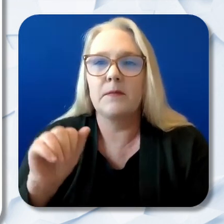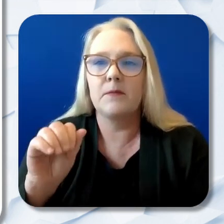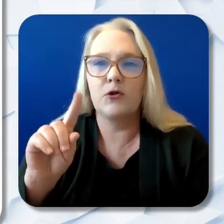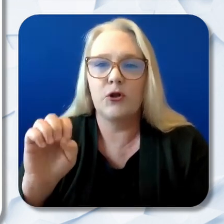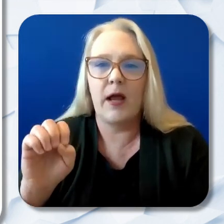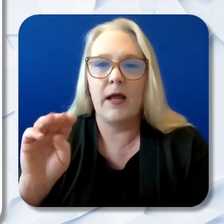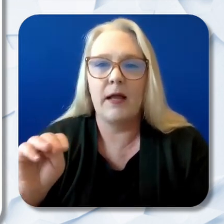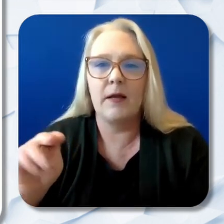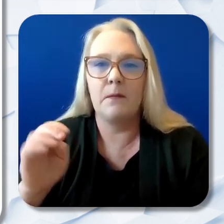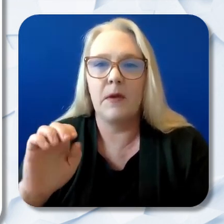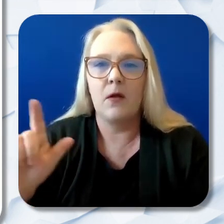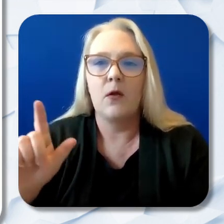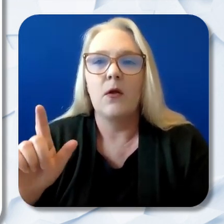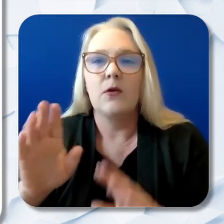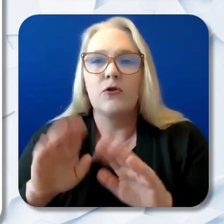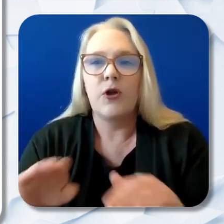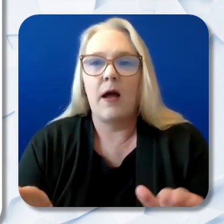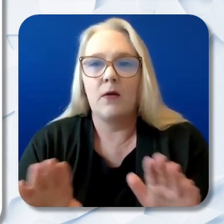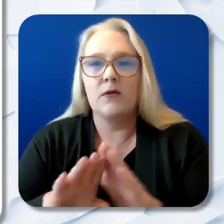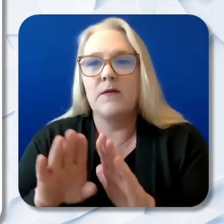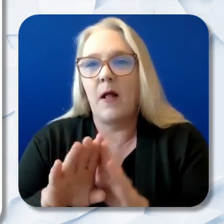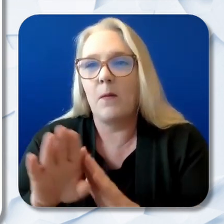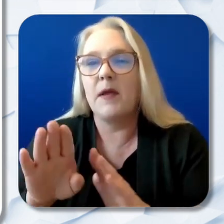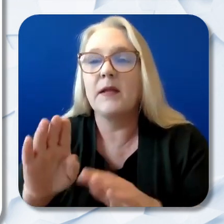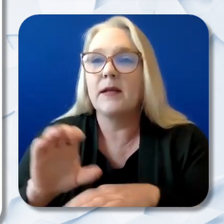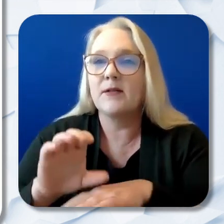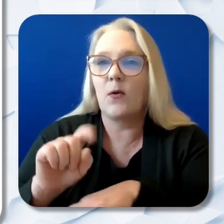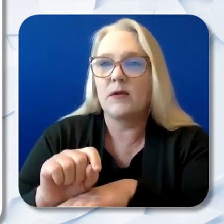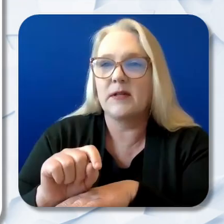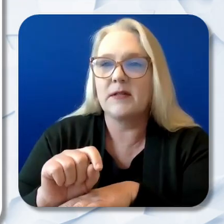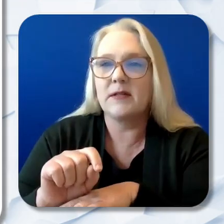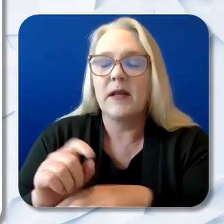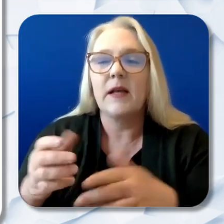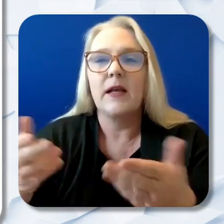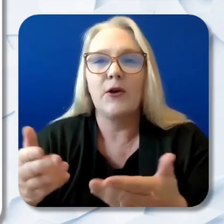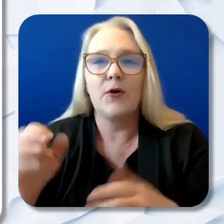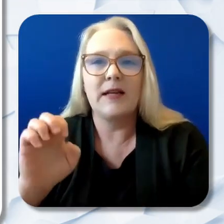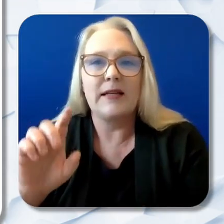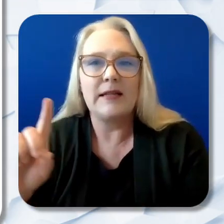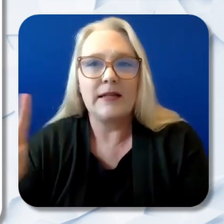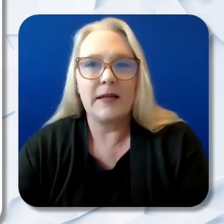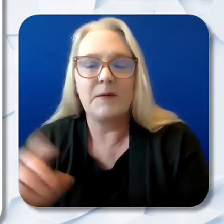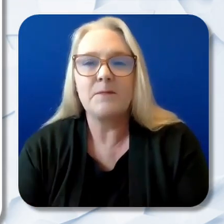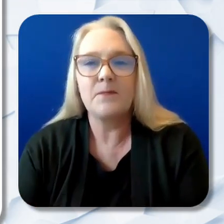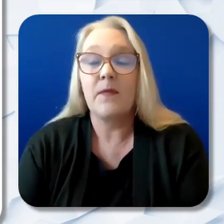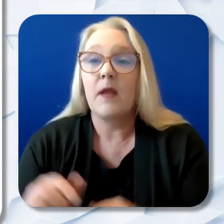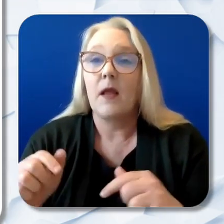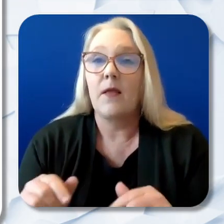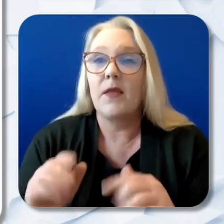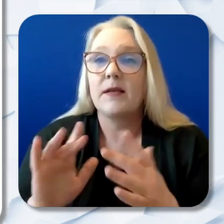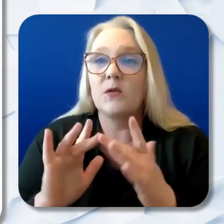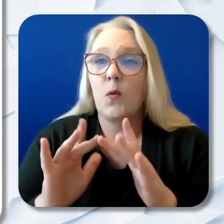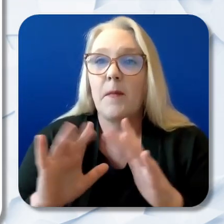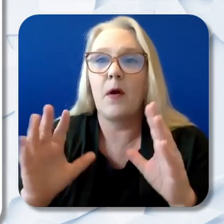Development Consultant within the Early Education System Improvement Office here at EED. This webinar will walk through